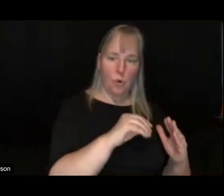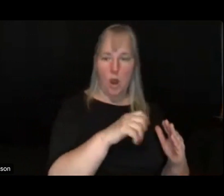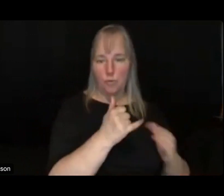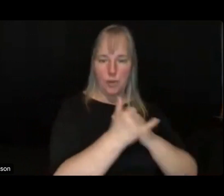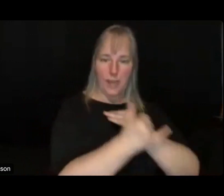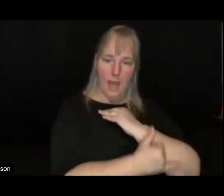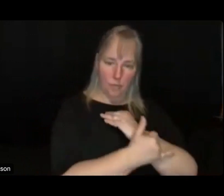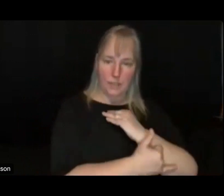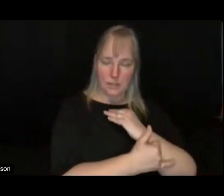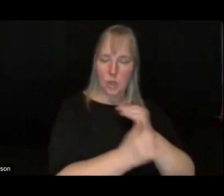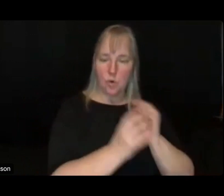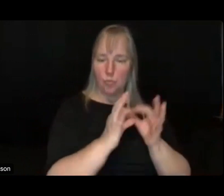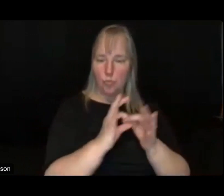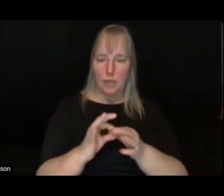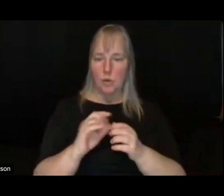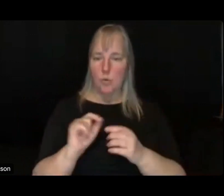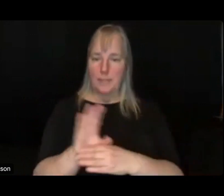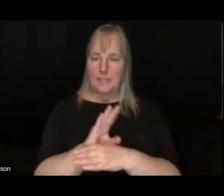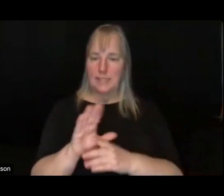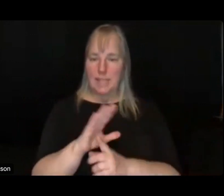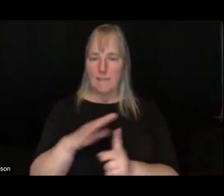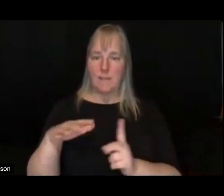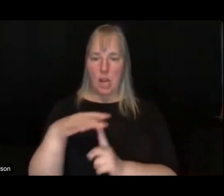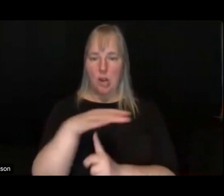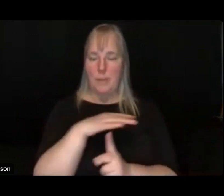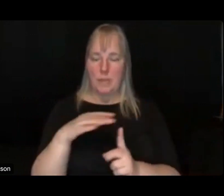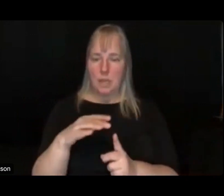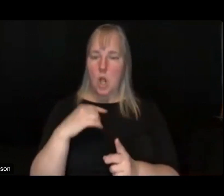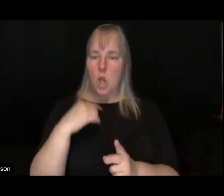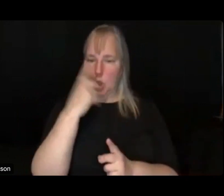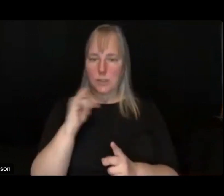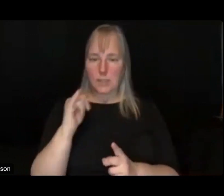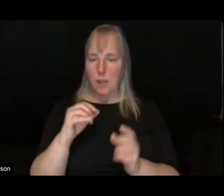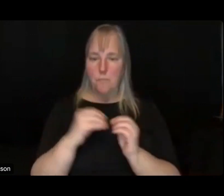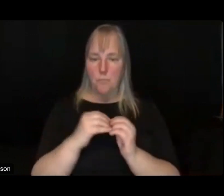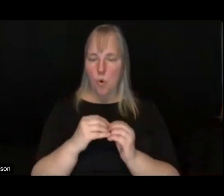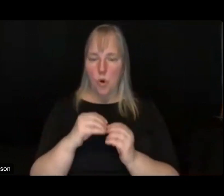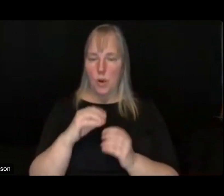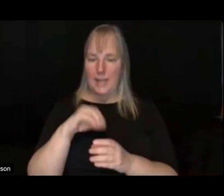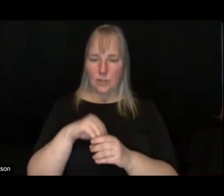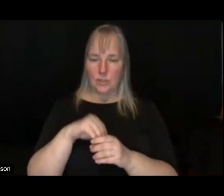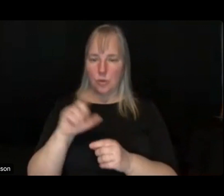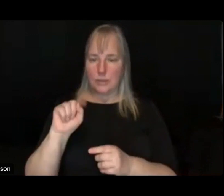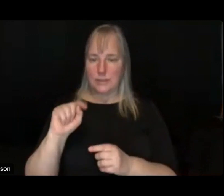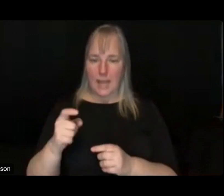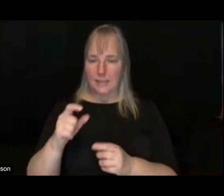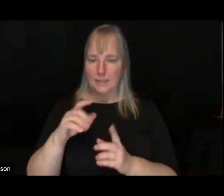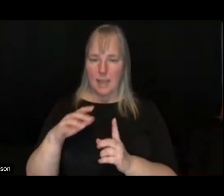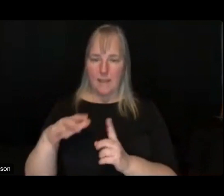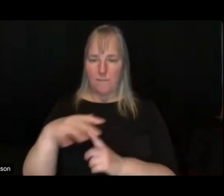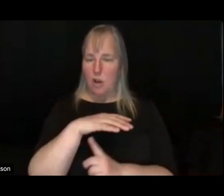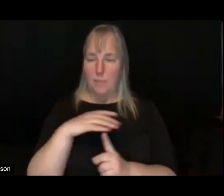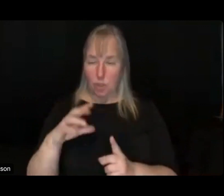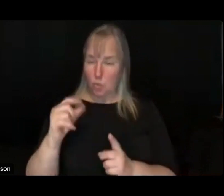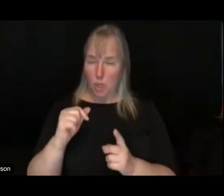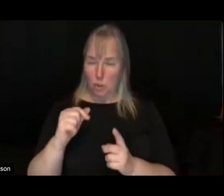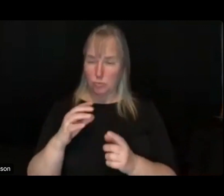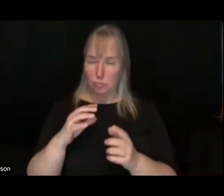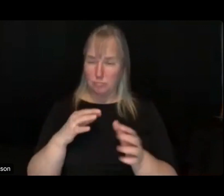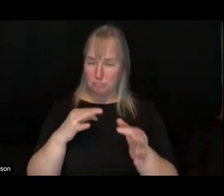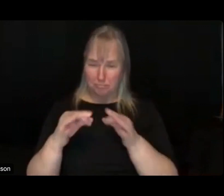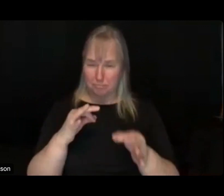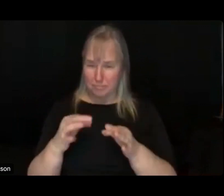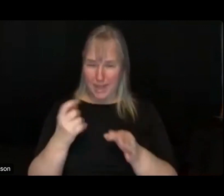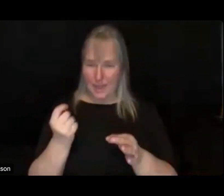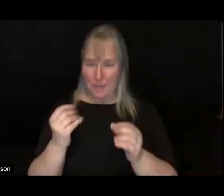business environment. It looks like more in terms of tax environment. Do you want to just elaborate a little bit on that?